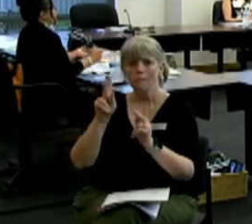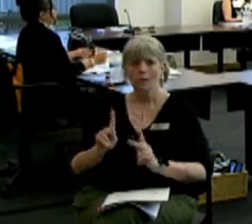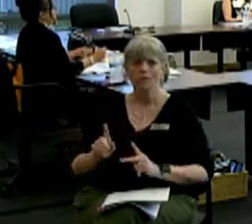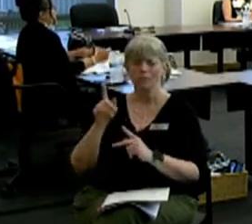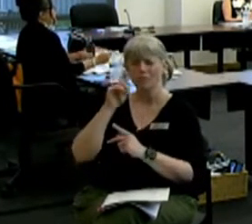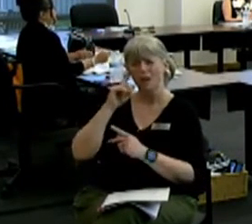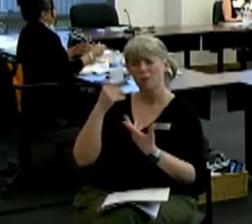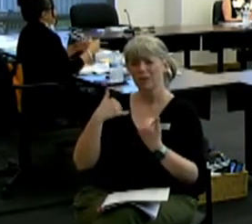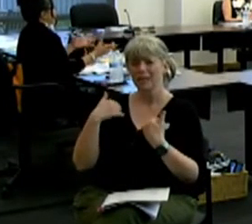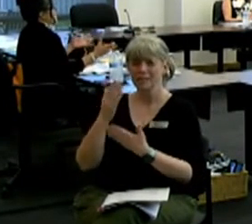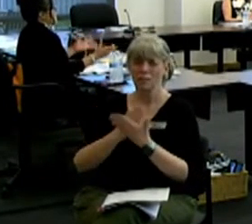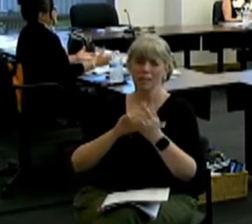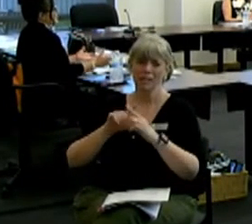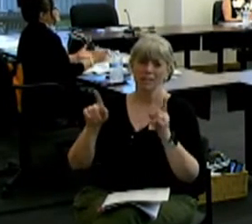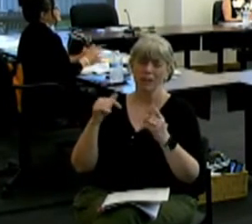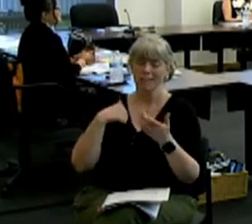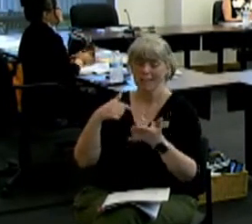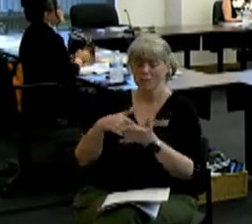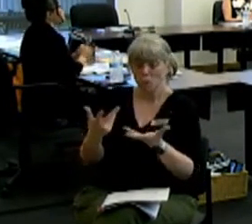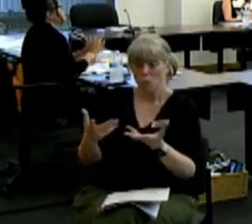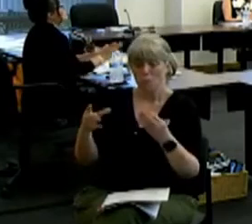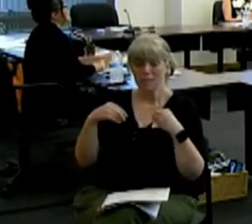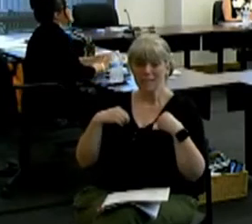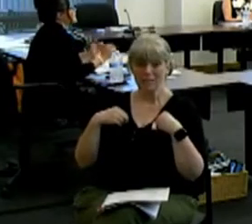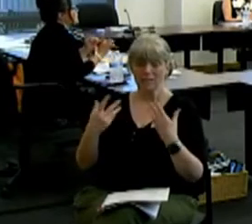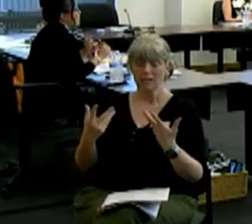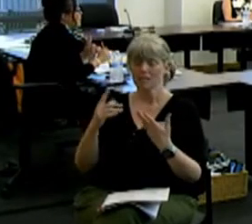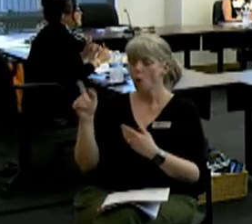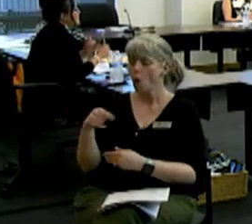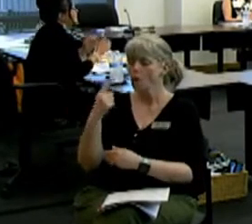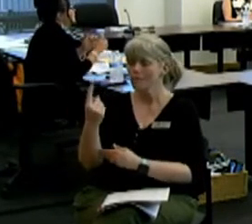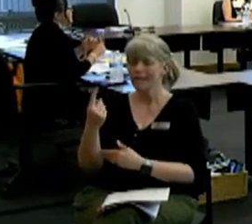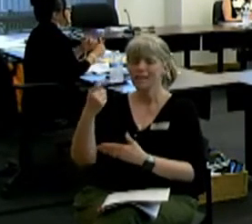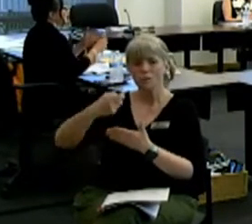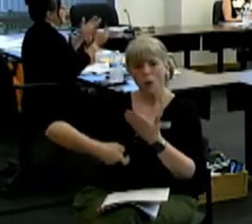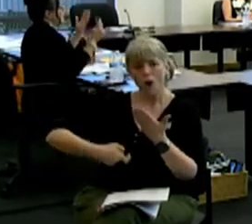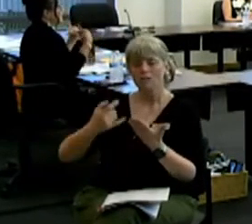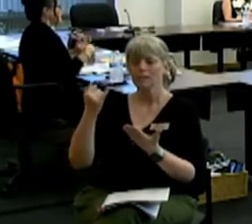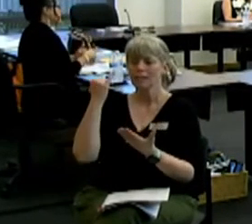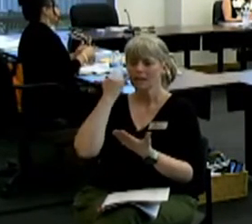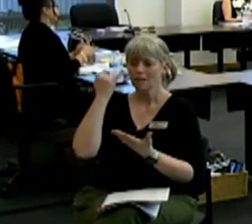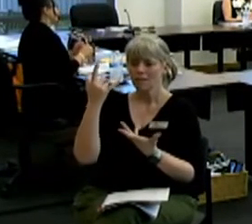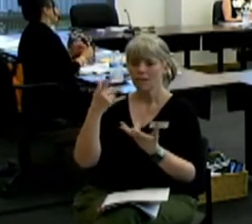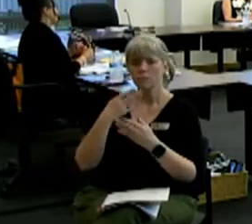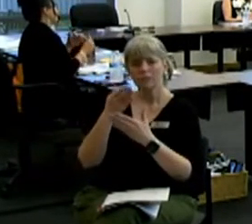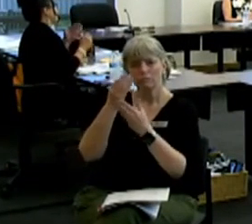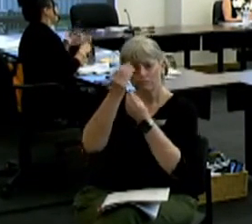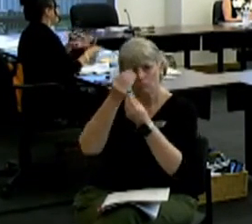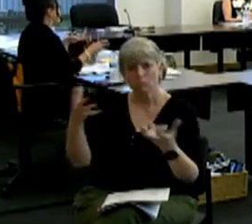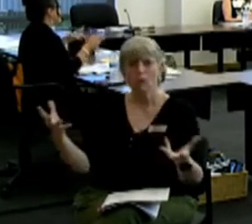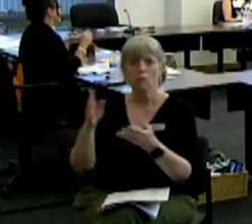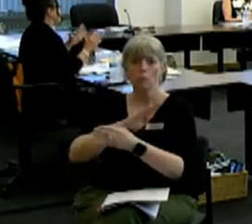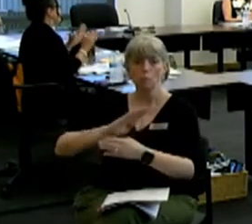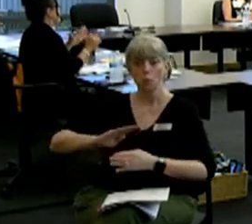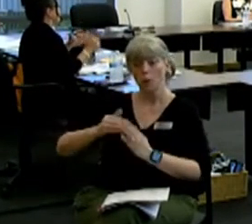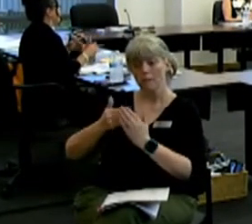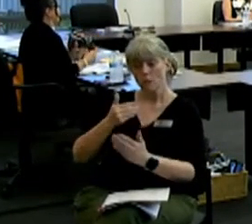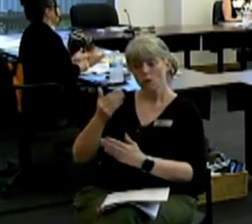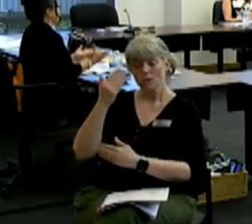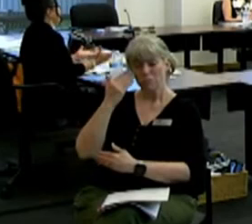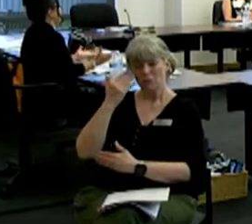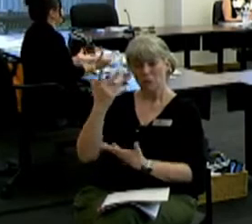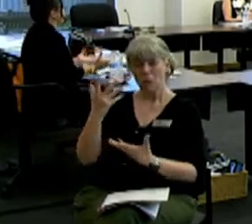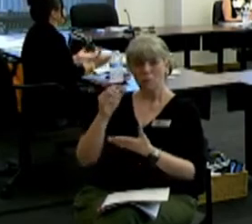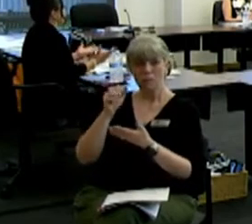thought we were going to get something different, and this is what we received. So that's the only thing, the cost. And if If that could be shared with the board before, just so we know